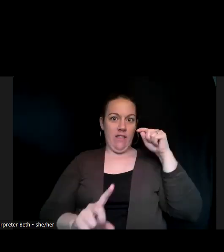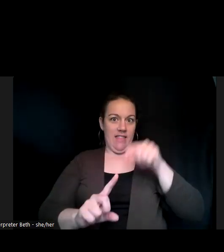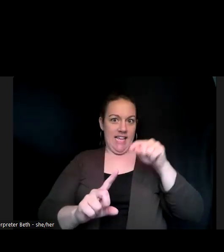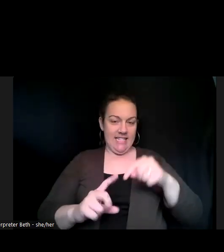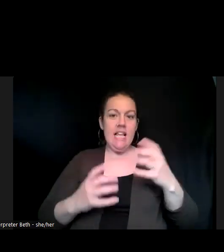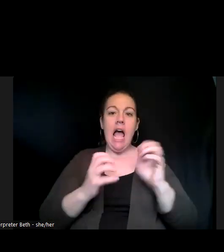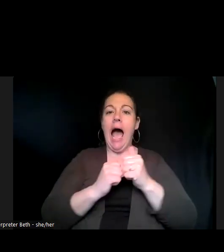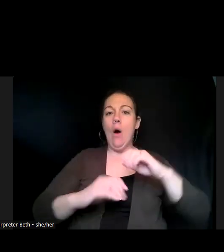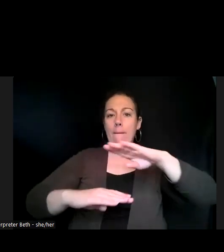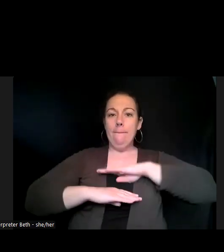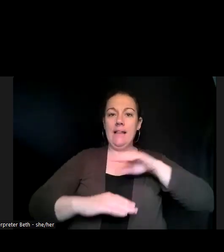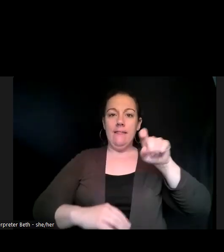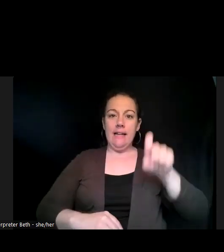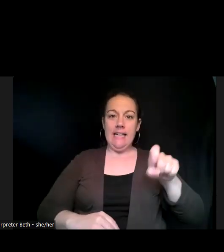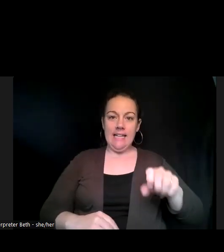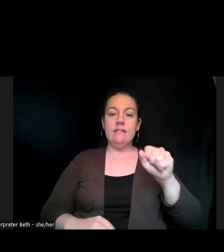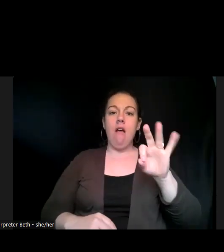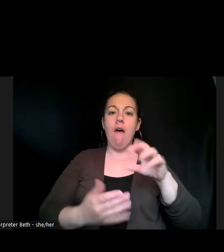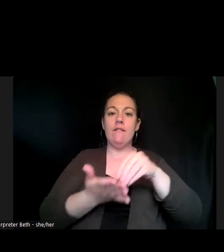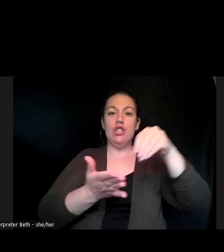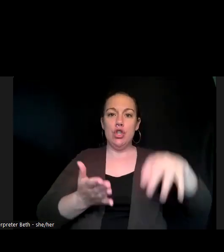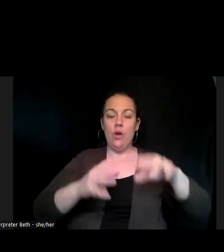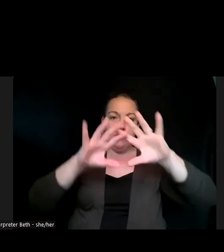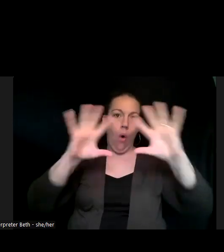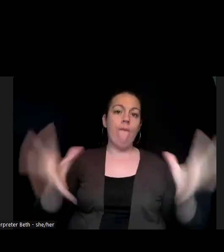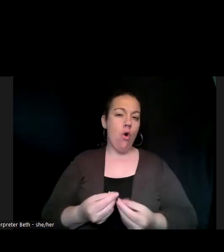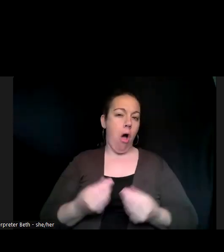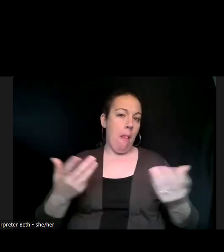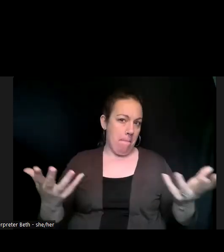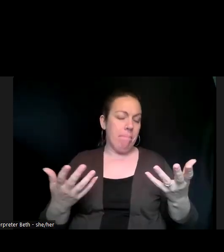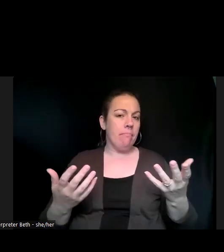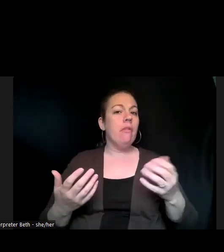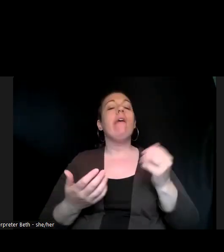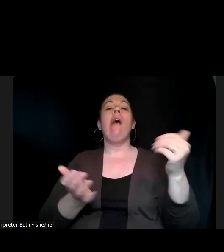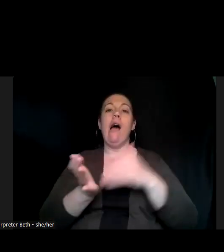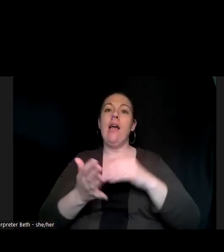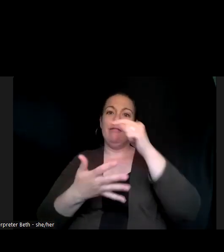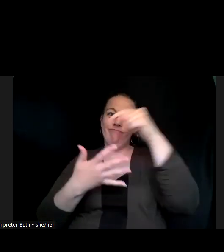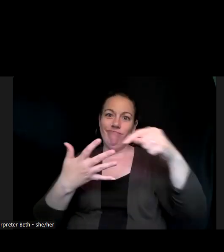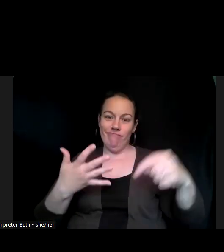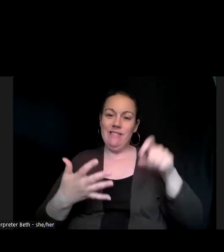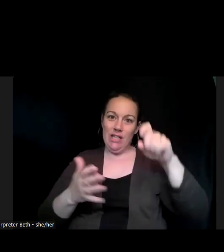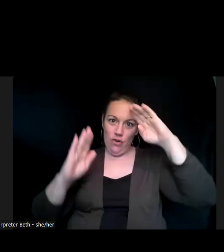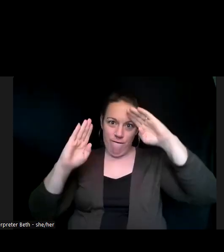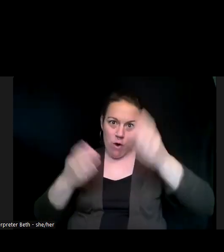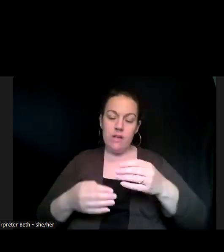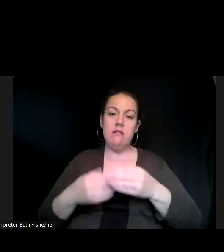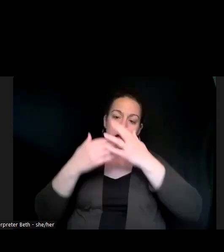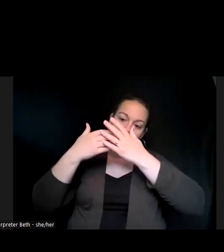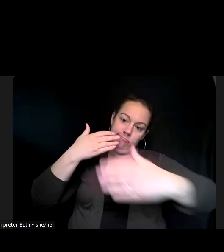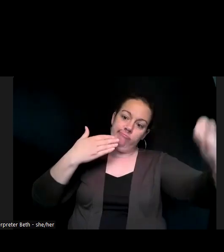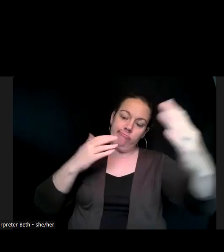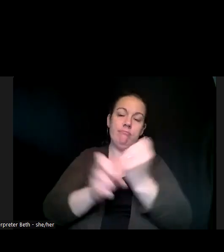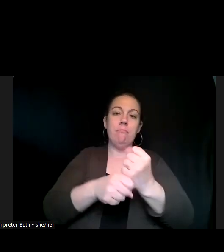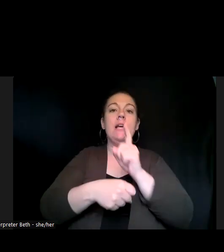overall? So again, these are sort of really important things that we need to be focusing on as we're sort of moving forward, making sure that we are